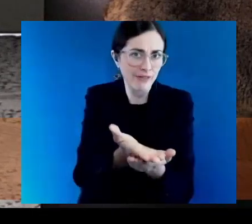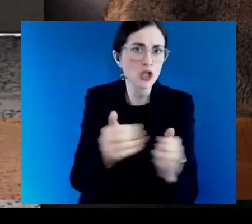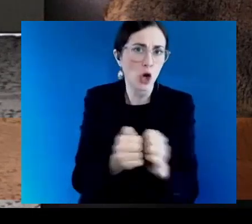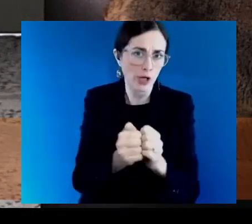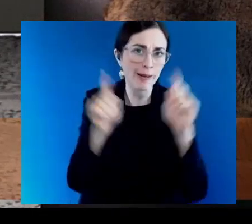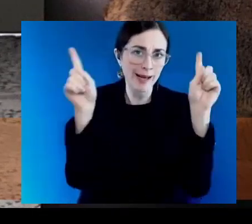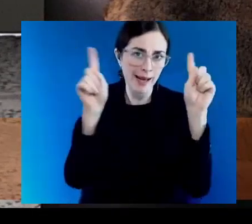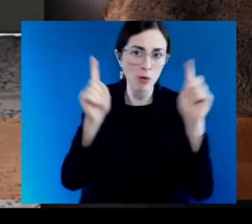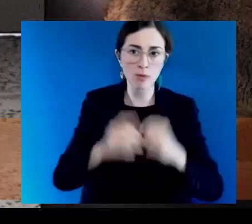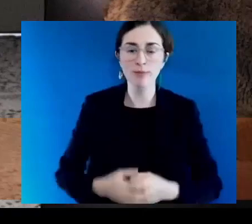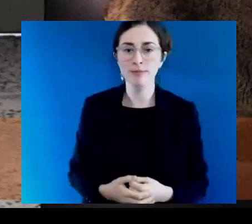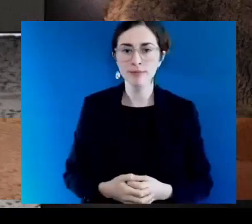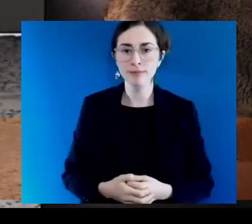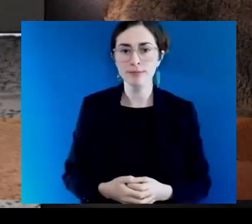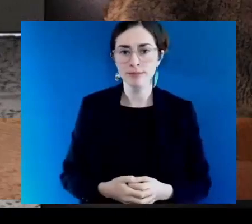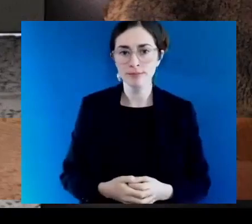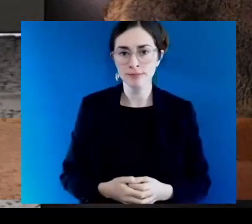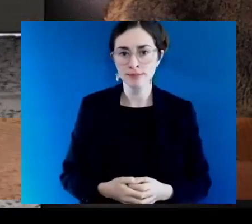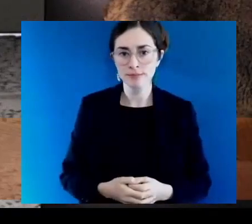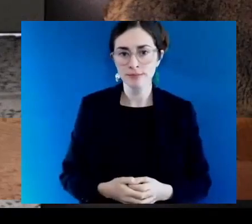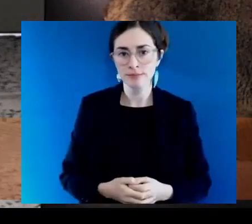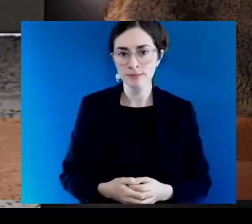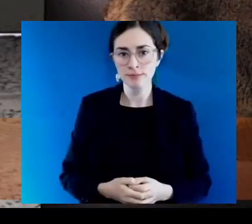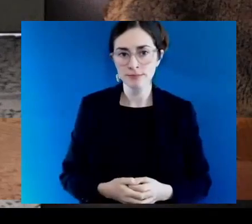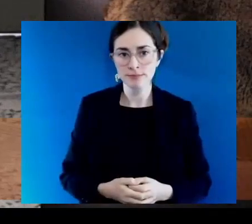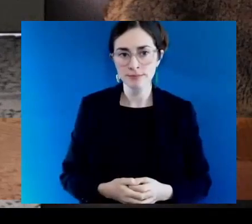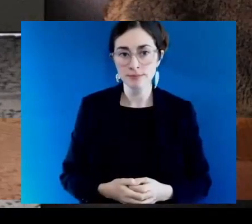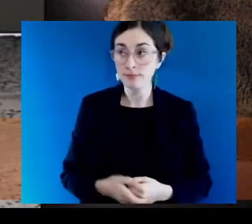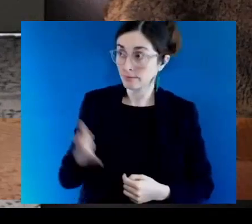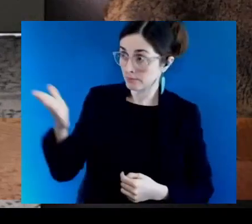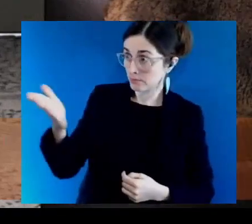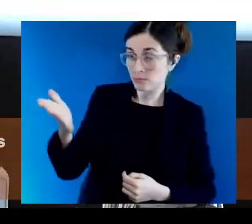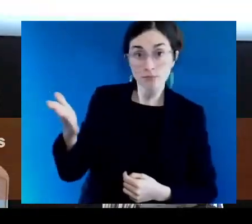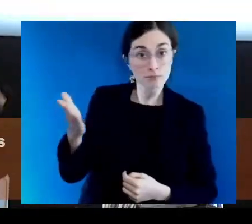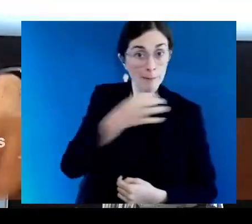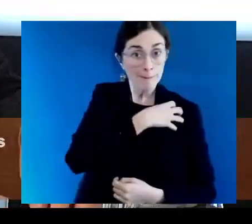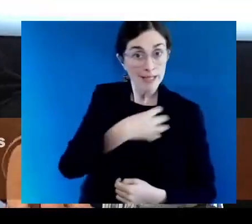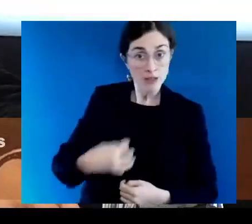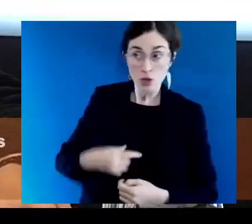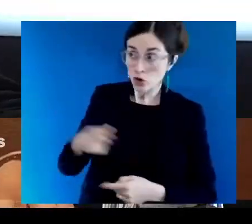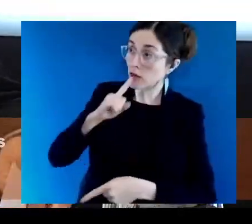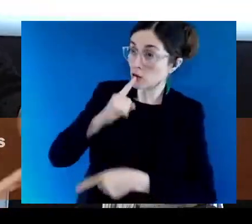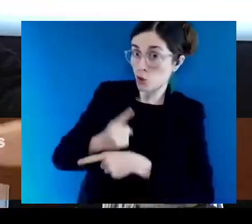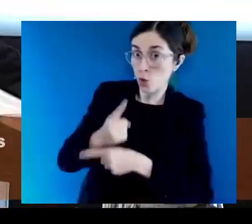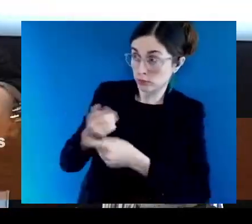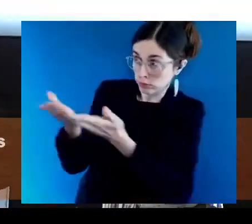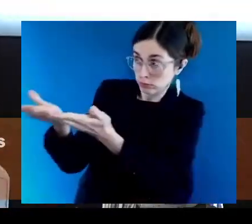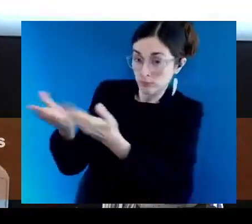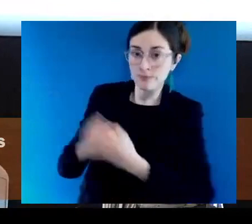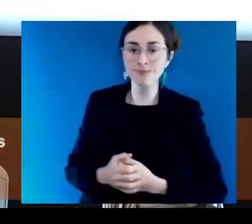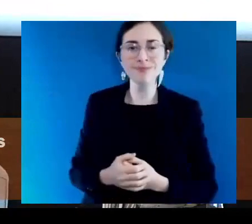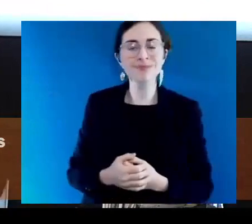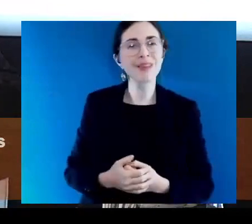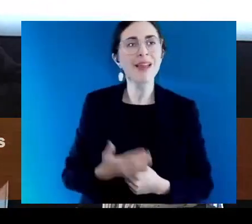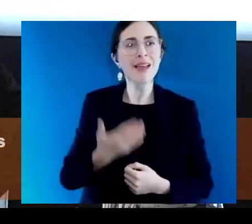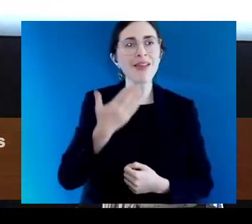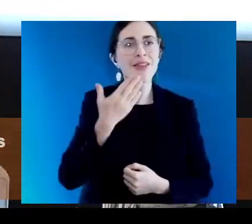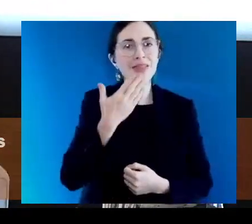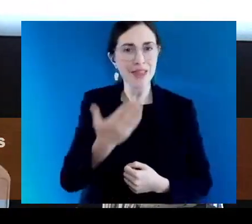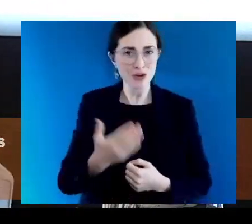Chair. Minister, I understand you want to make an opening statement to the commission. Please yes. Go ahead. Thank you so much, and thank